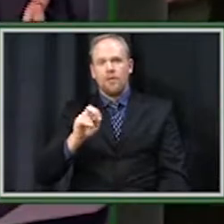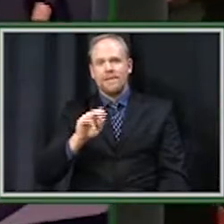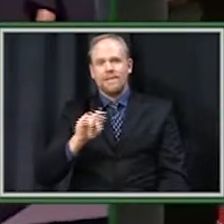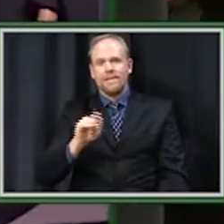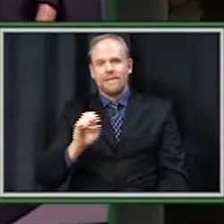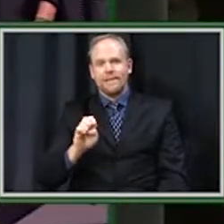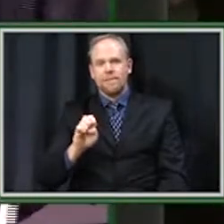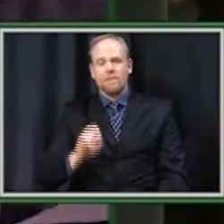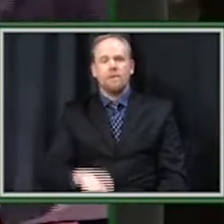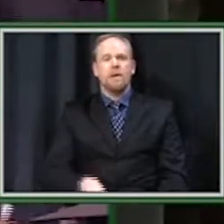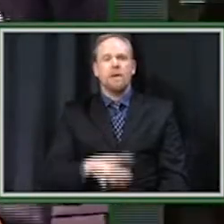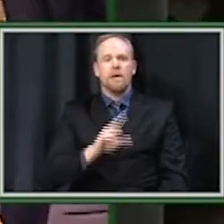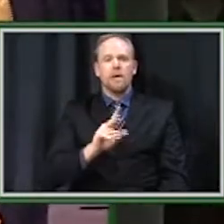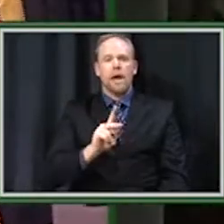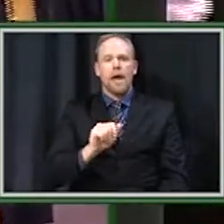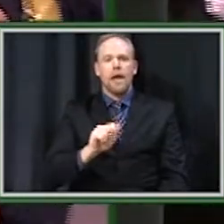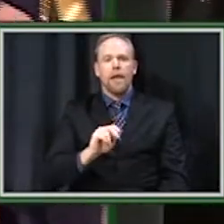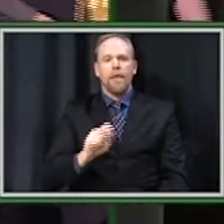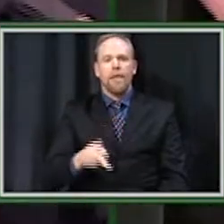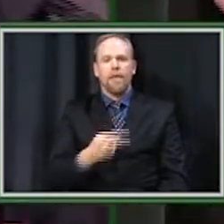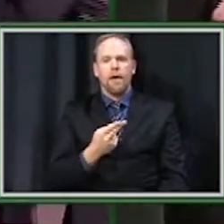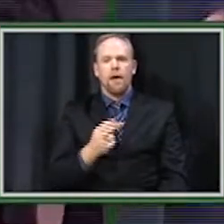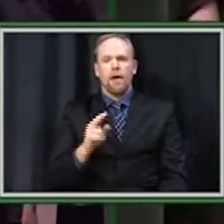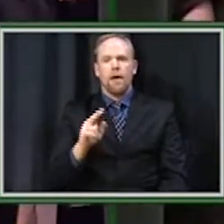Kenneth Knott.